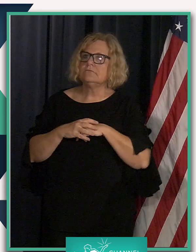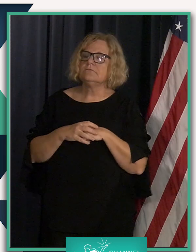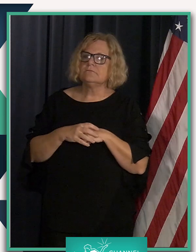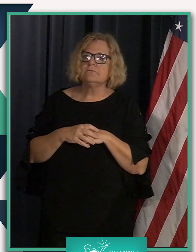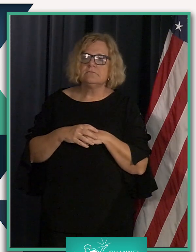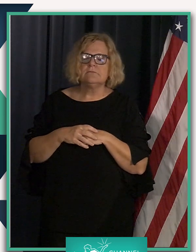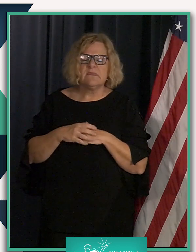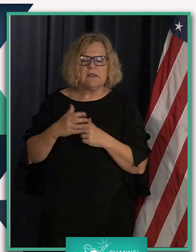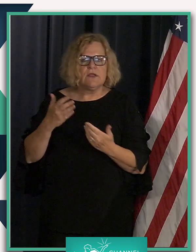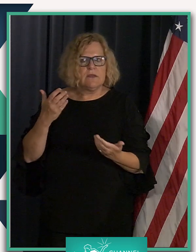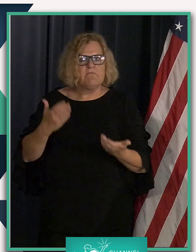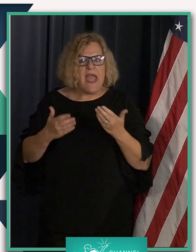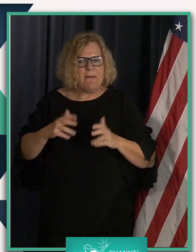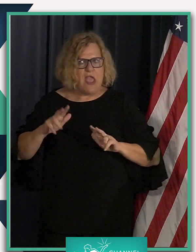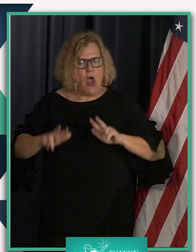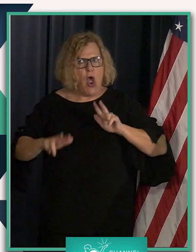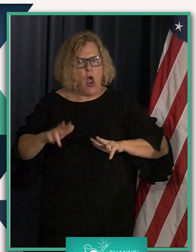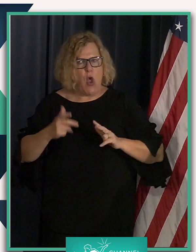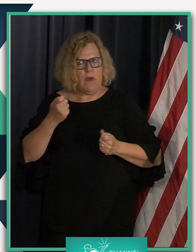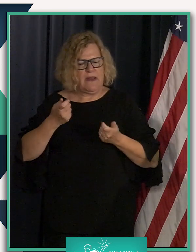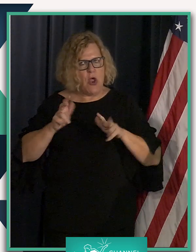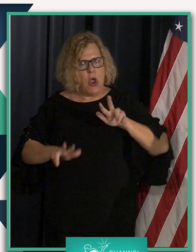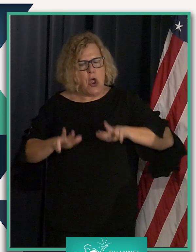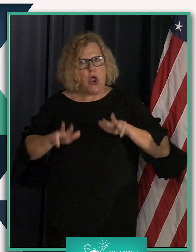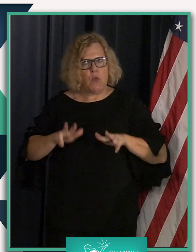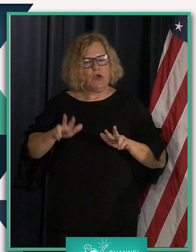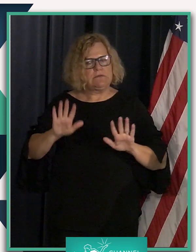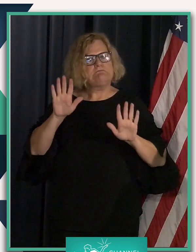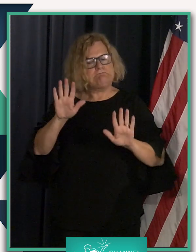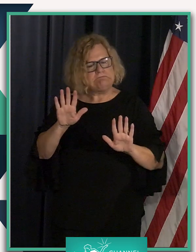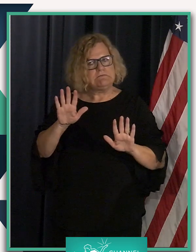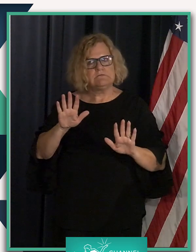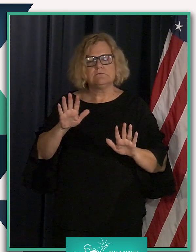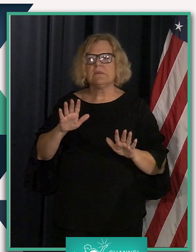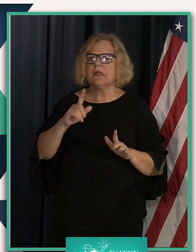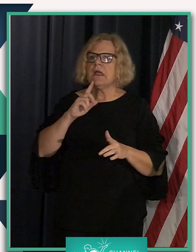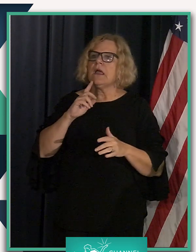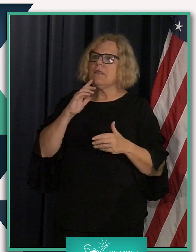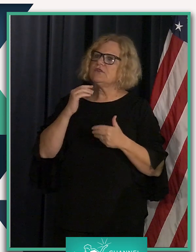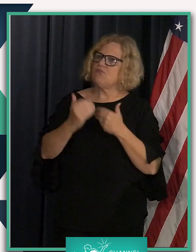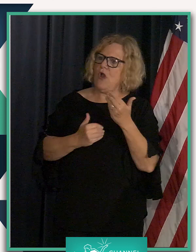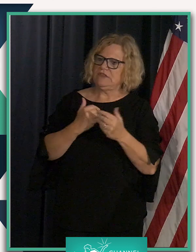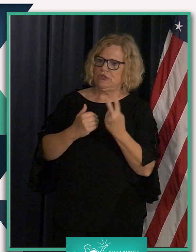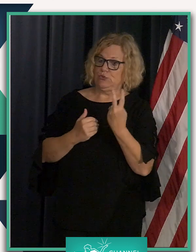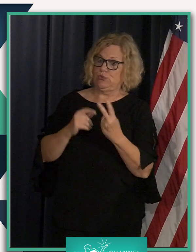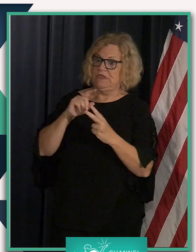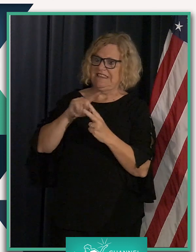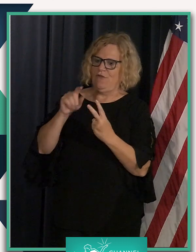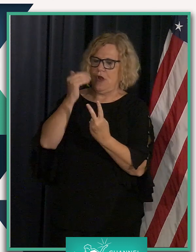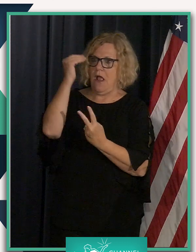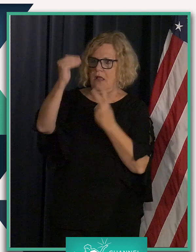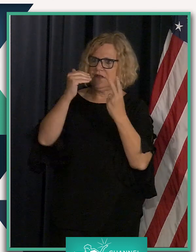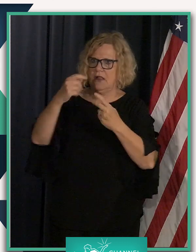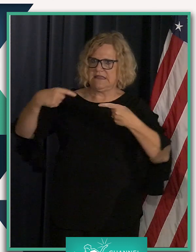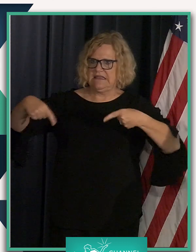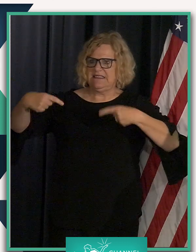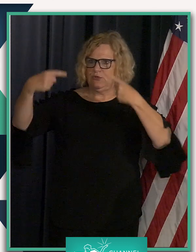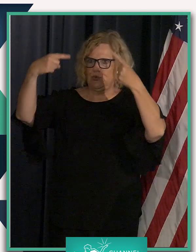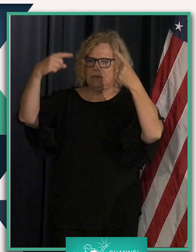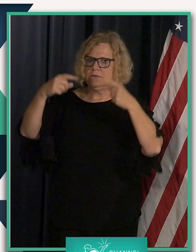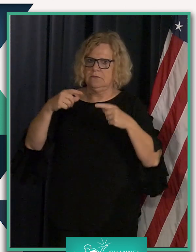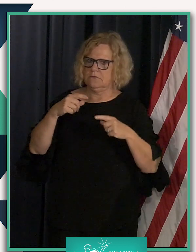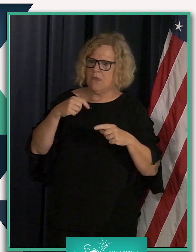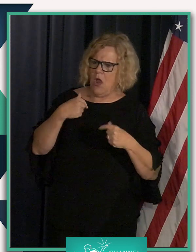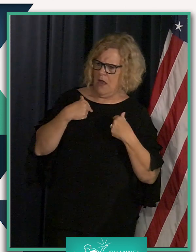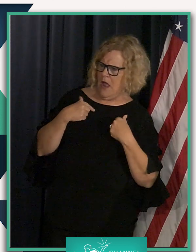we could have a little bit of an awkward situation. And I would say there is a process by which two different adults can dispute who